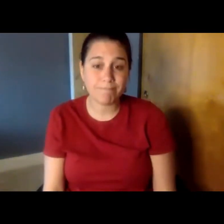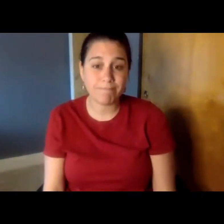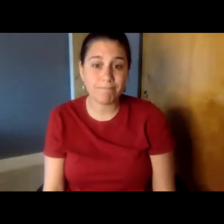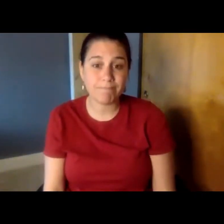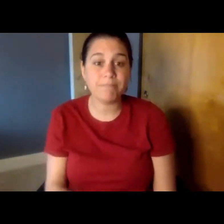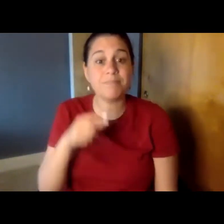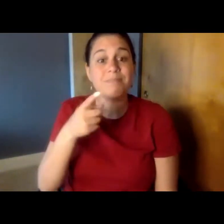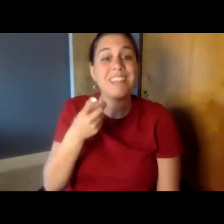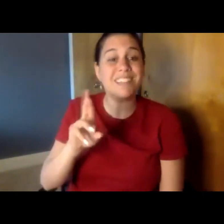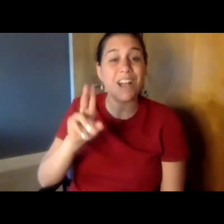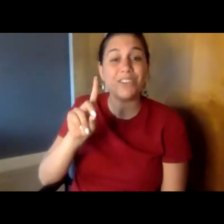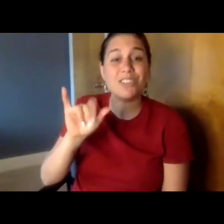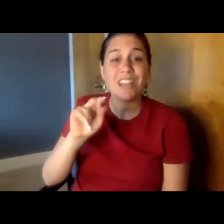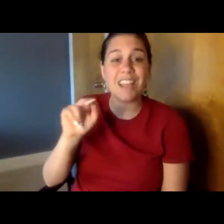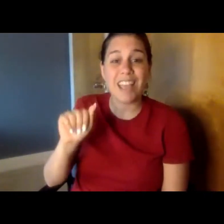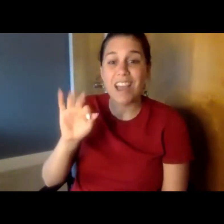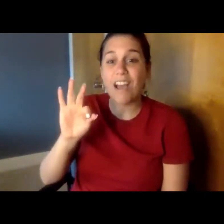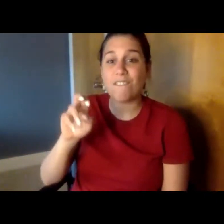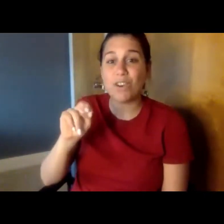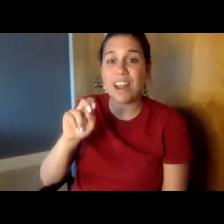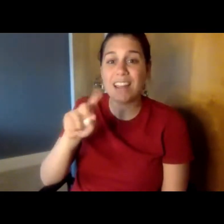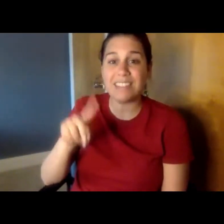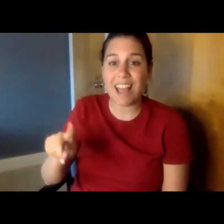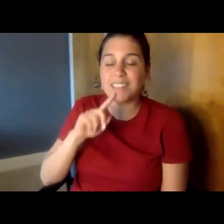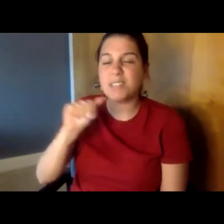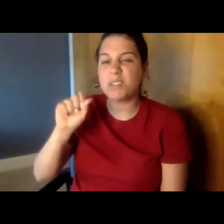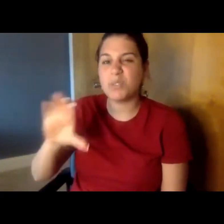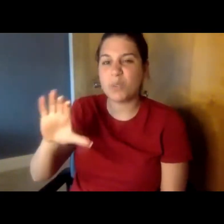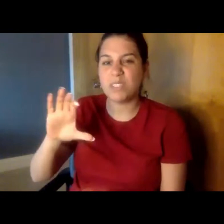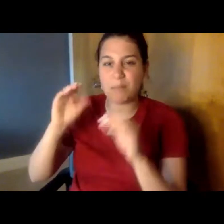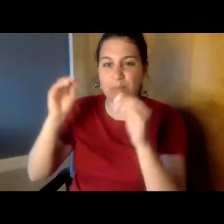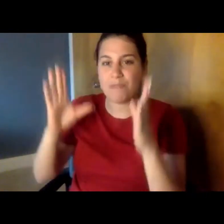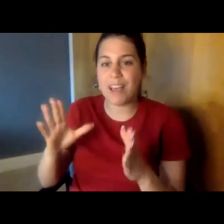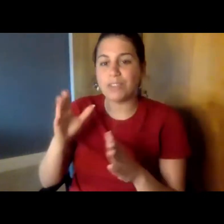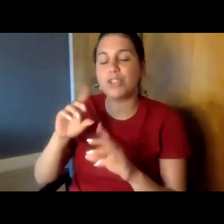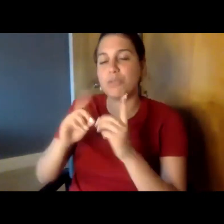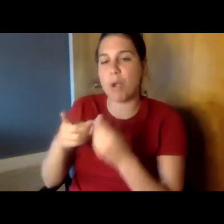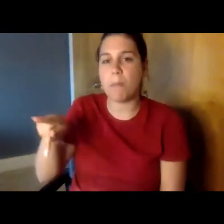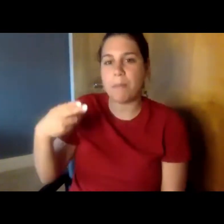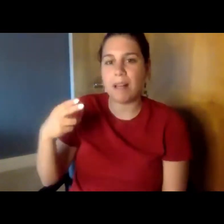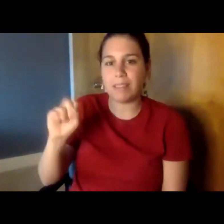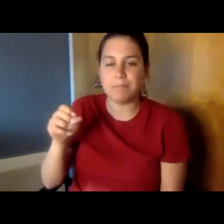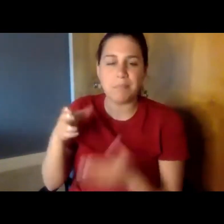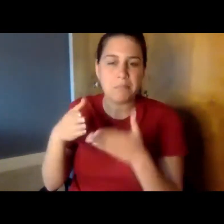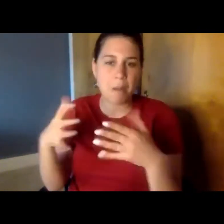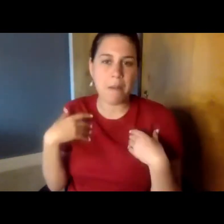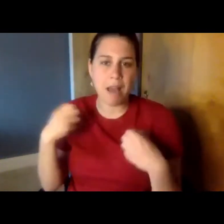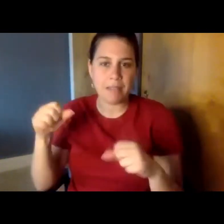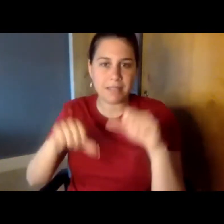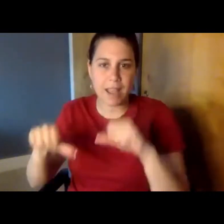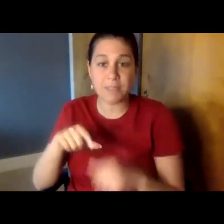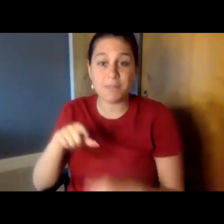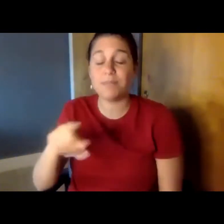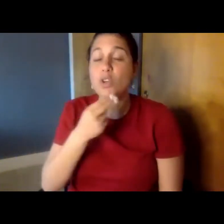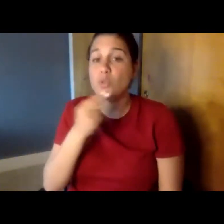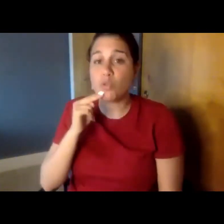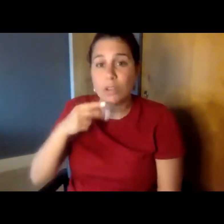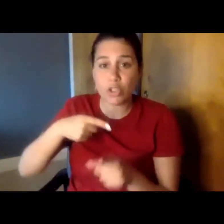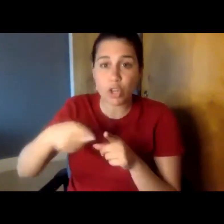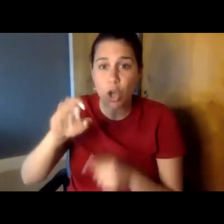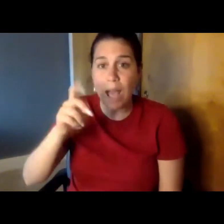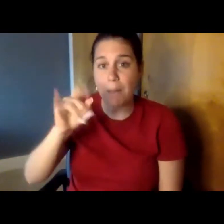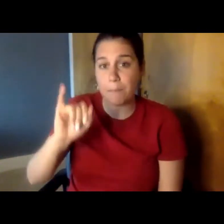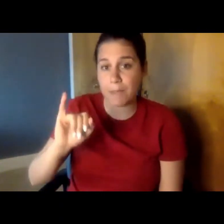Dr. Deanna Fernandez is an associate professor in the Department of Public Health Sciences. She is a nutritional